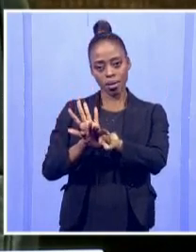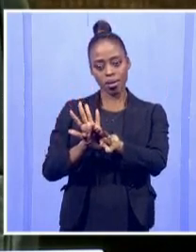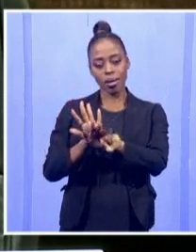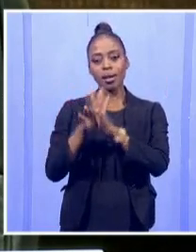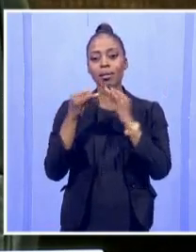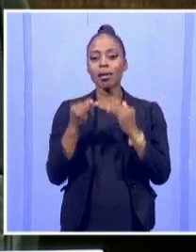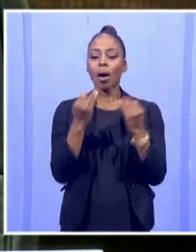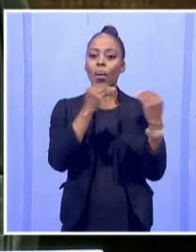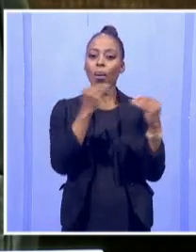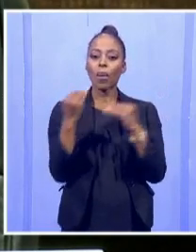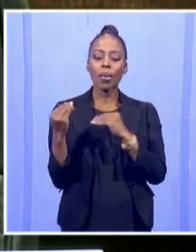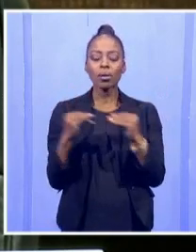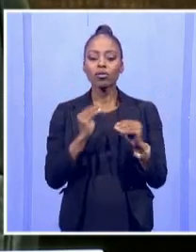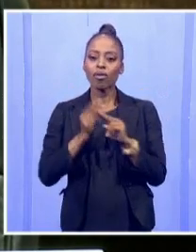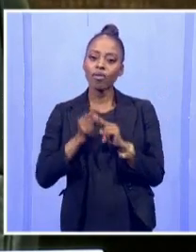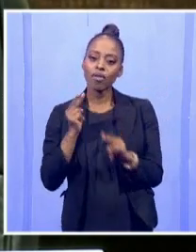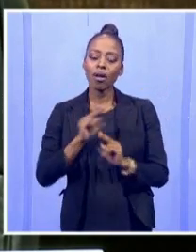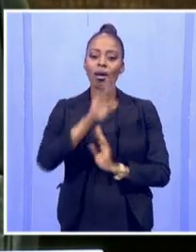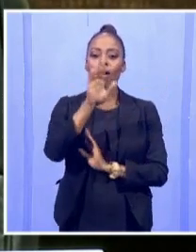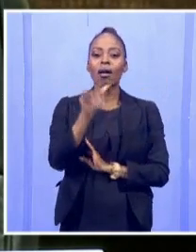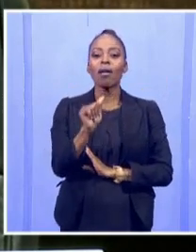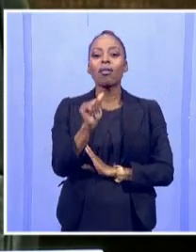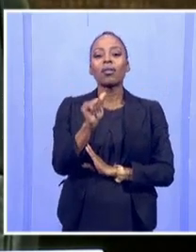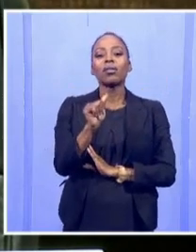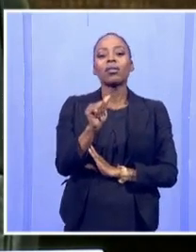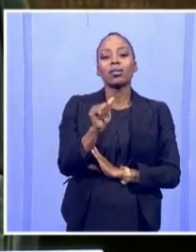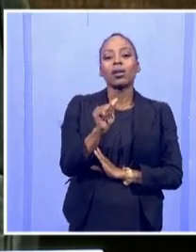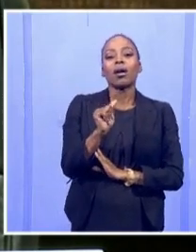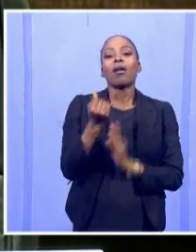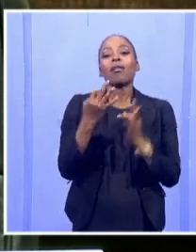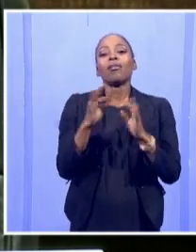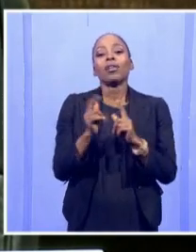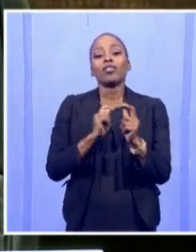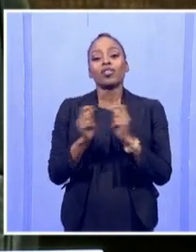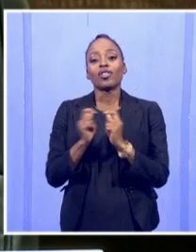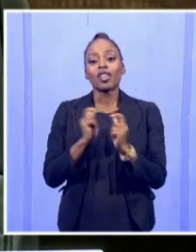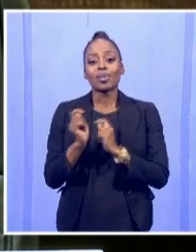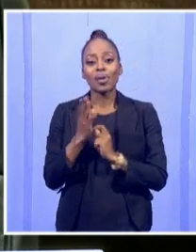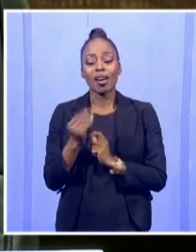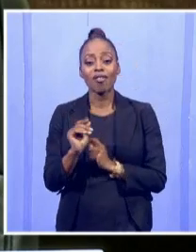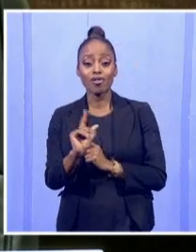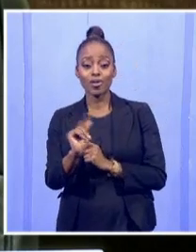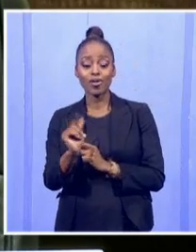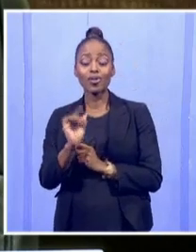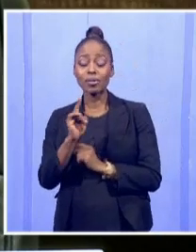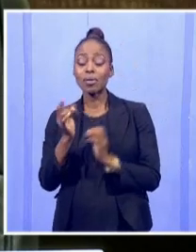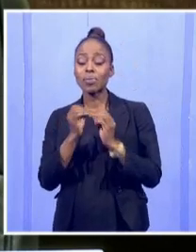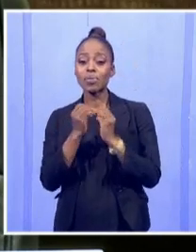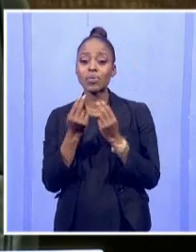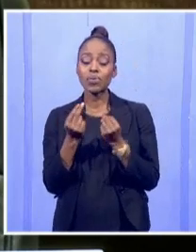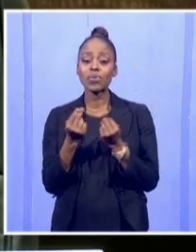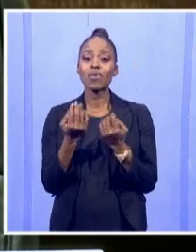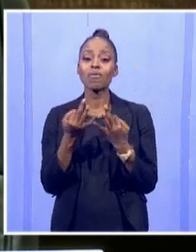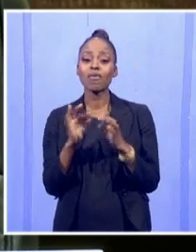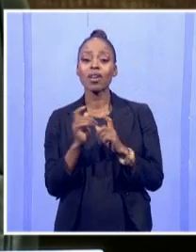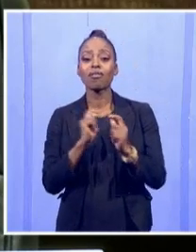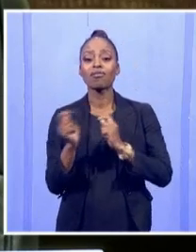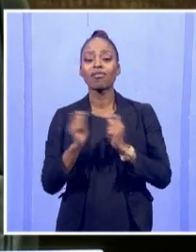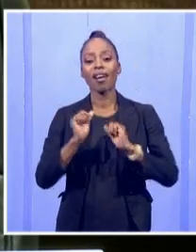busy completing the African Continental Free Trade Area, which will be a large new free trade